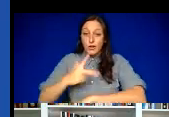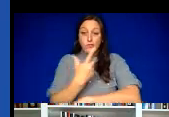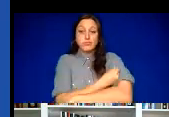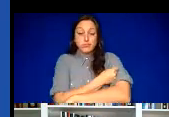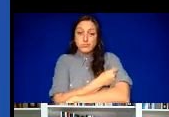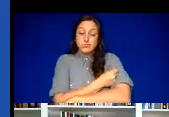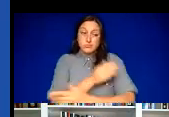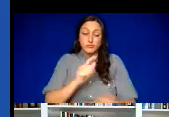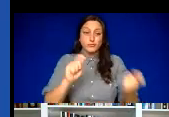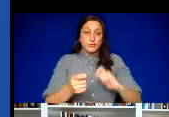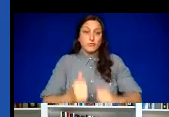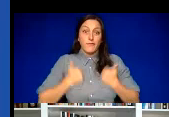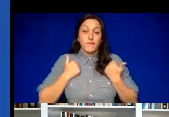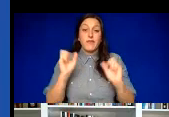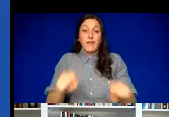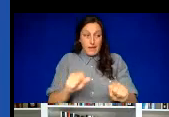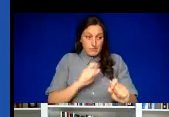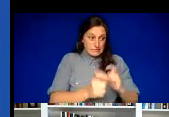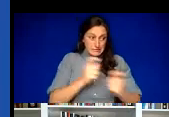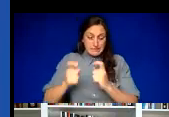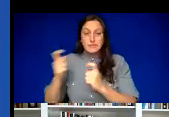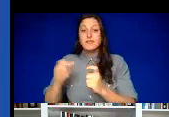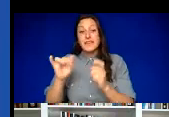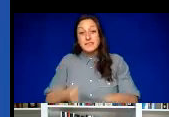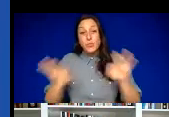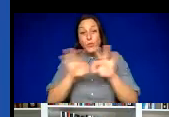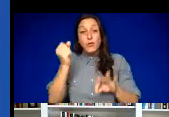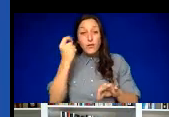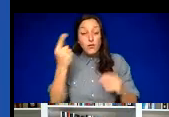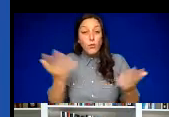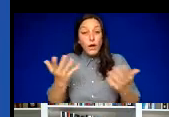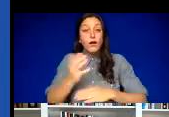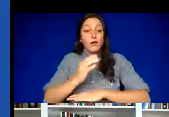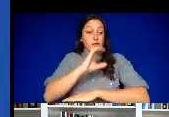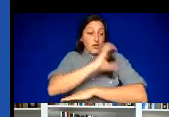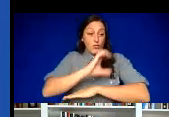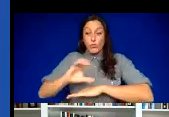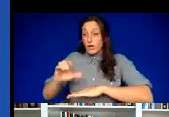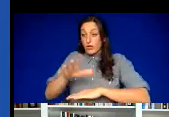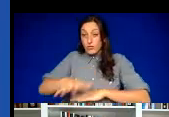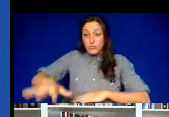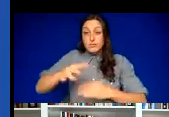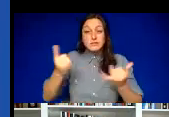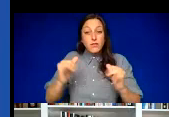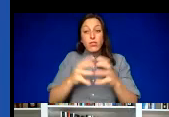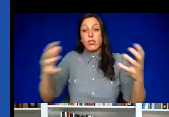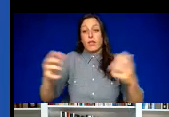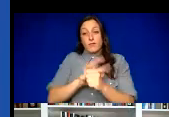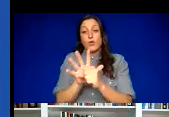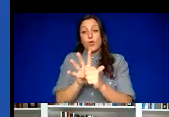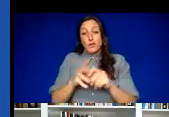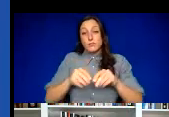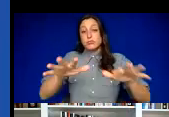important for all Coloradans to understand that we do still have a significant amount of COVID in our state, and